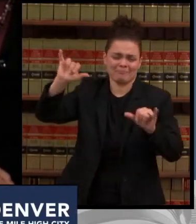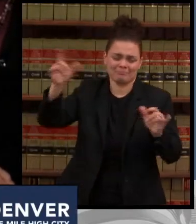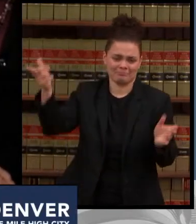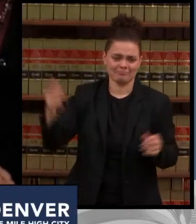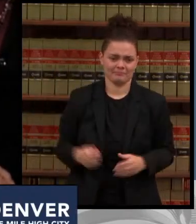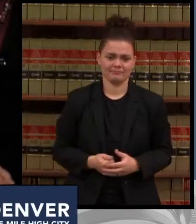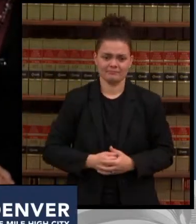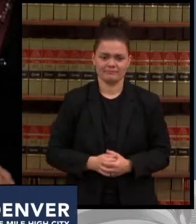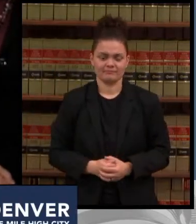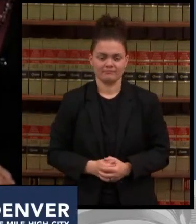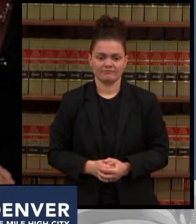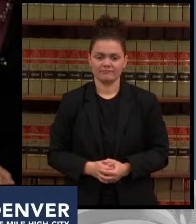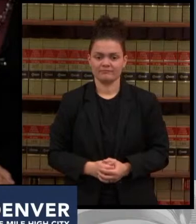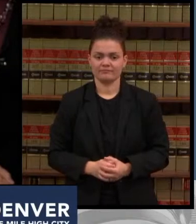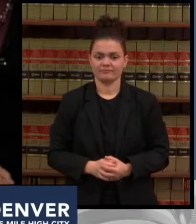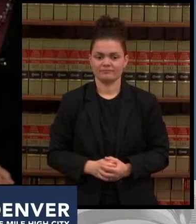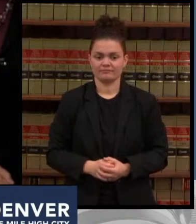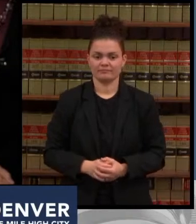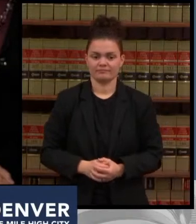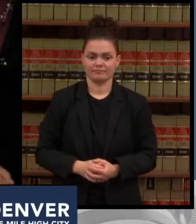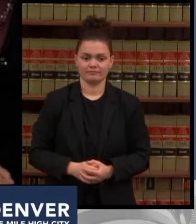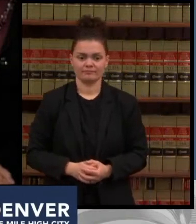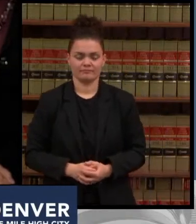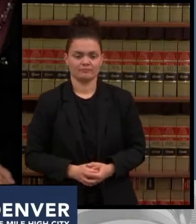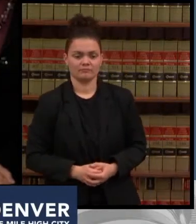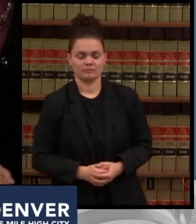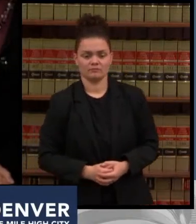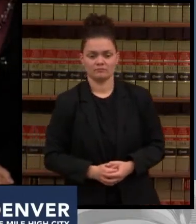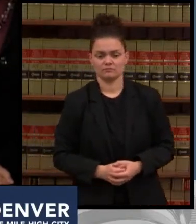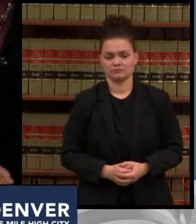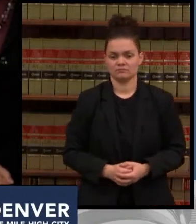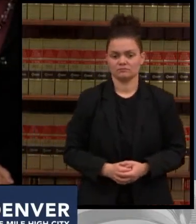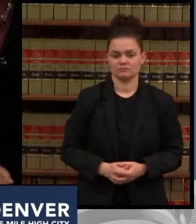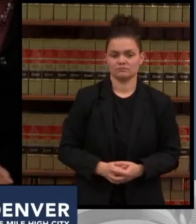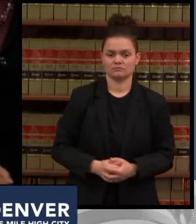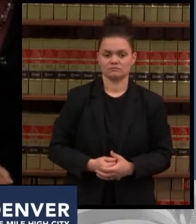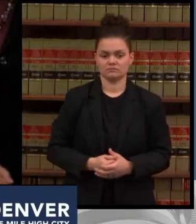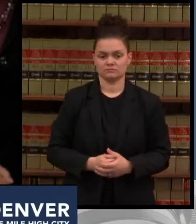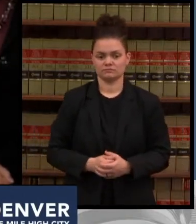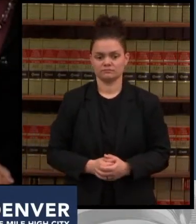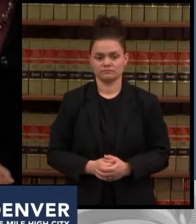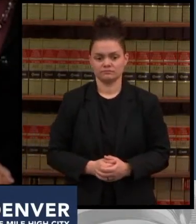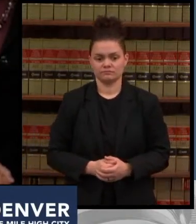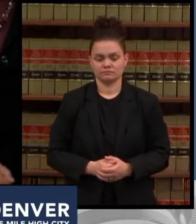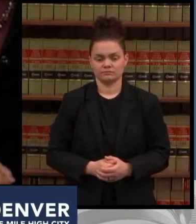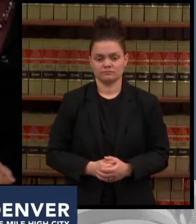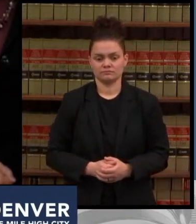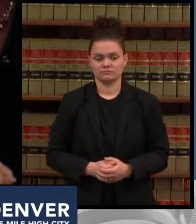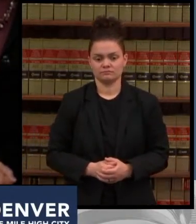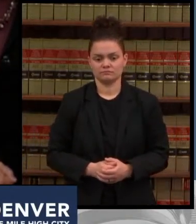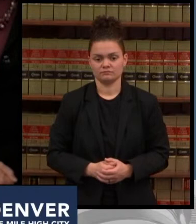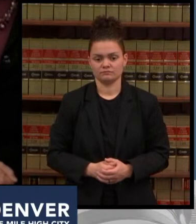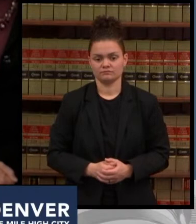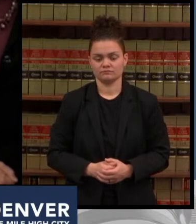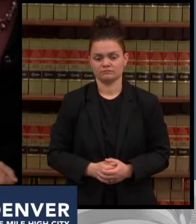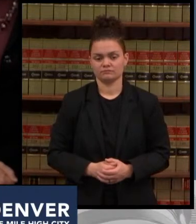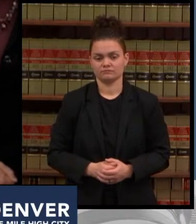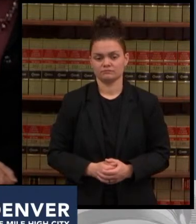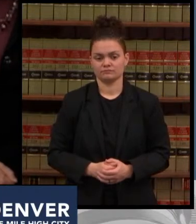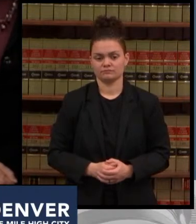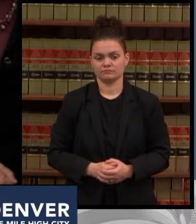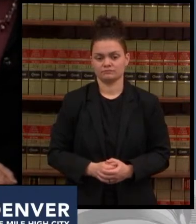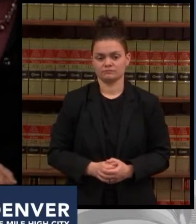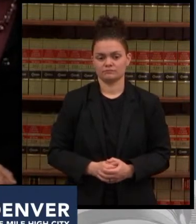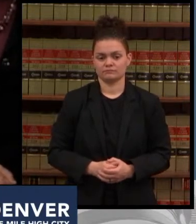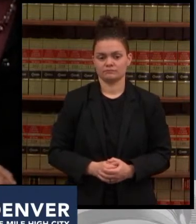regional effort around the smaller venues was something that was under wraps, or at least being worked on behind the scenes for quite some time. Needing